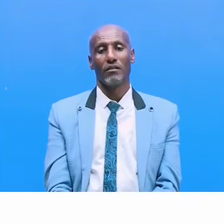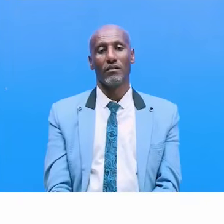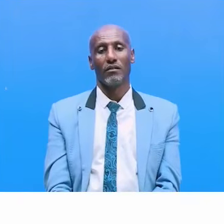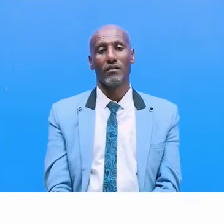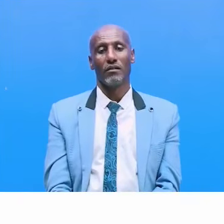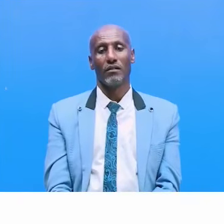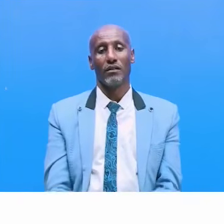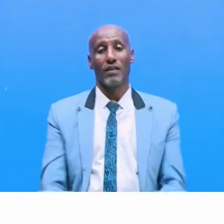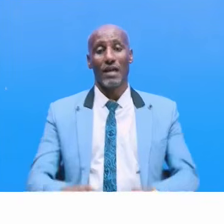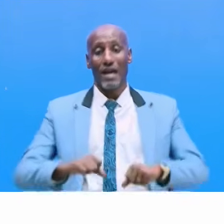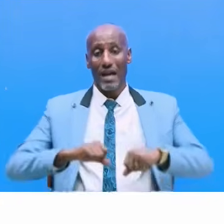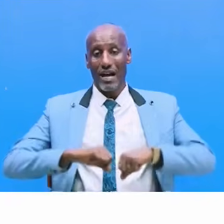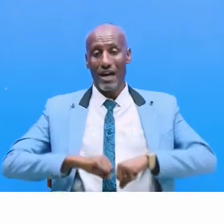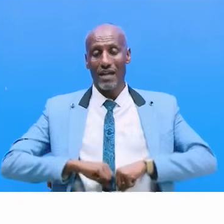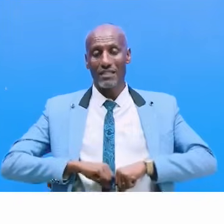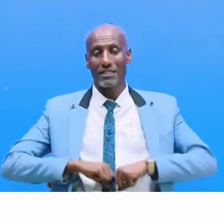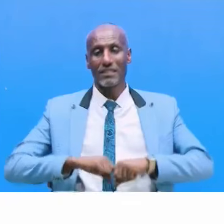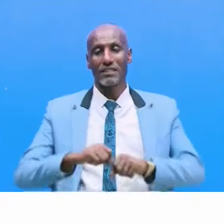has